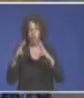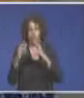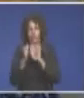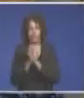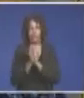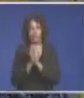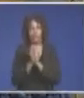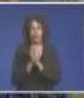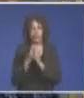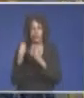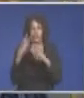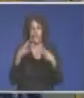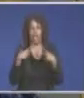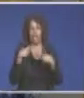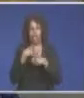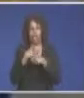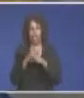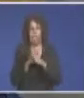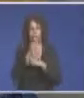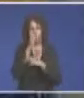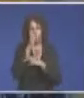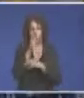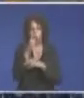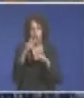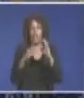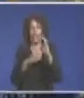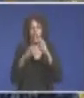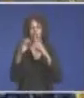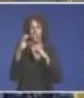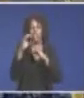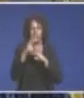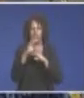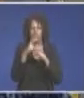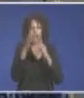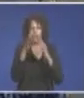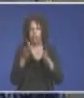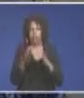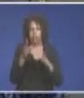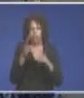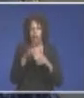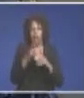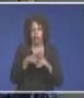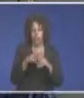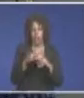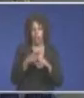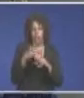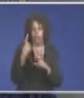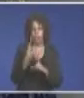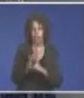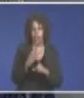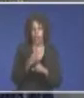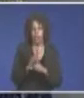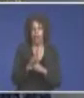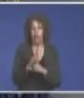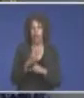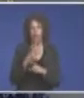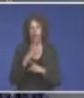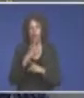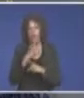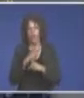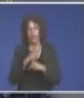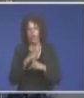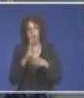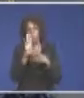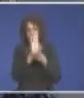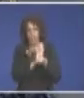going to just have to make sure that the contractor applies the proper waterproofing on the